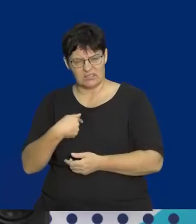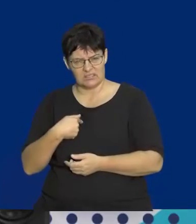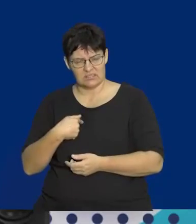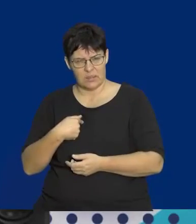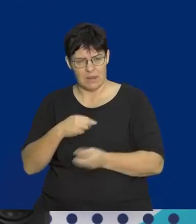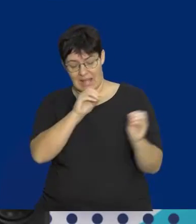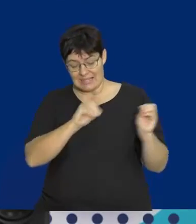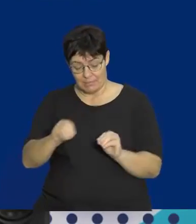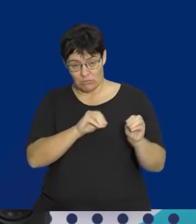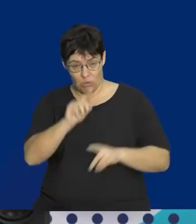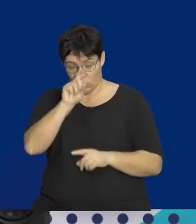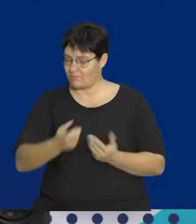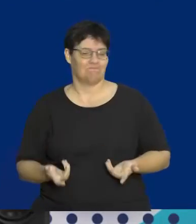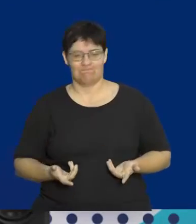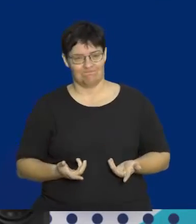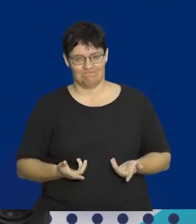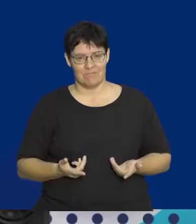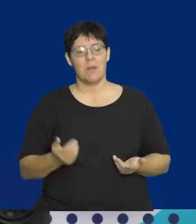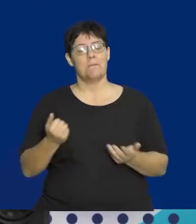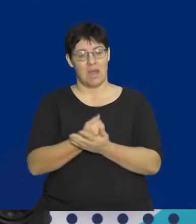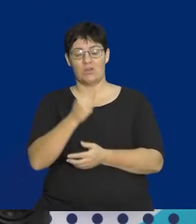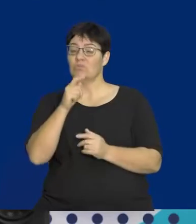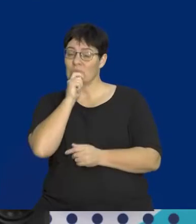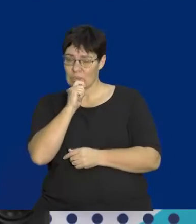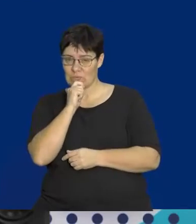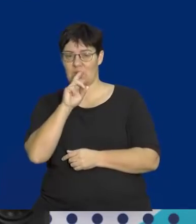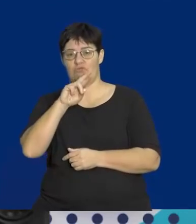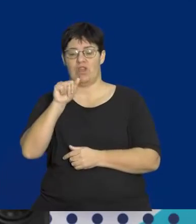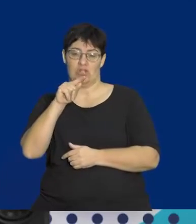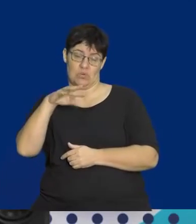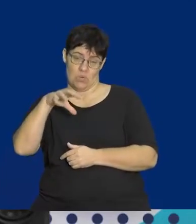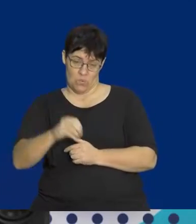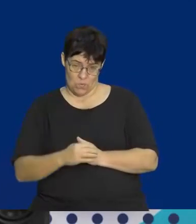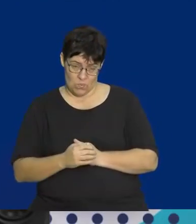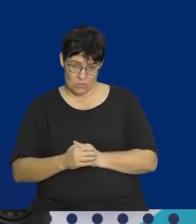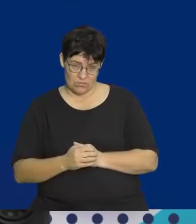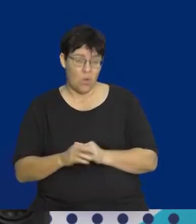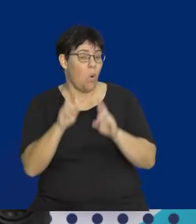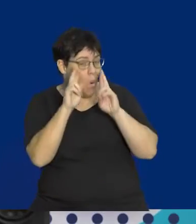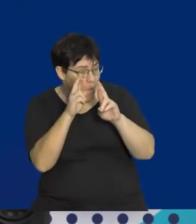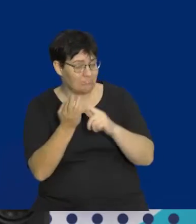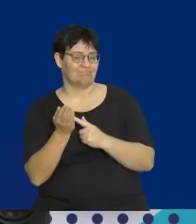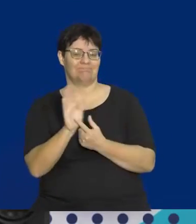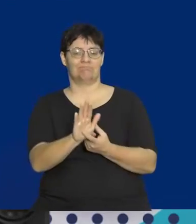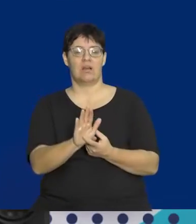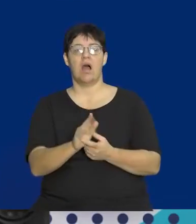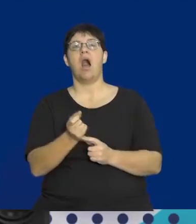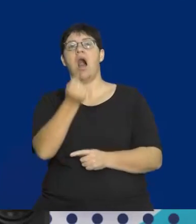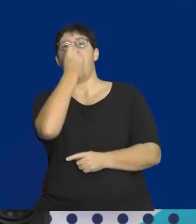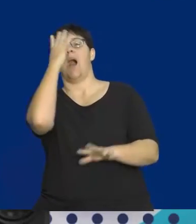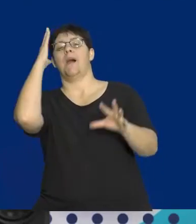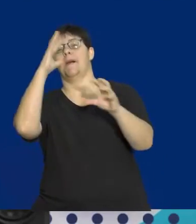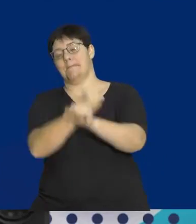they're not substitution questions. They have to use a ratio, and I'm hoping that I'm going to be able to show you a